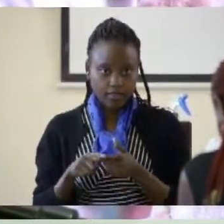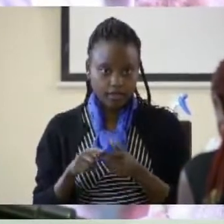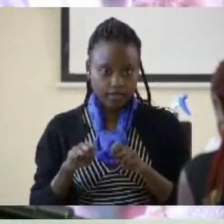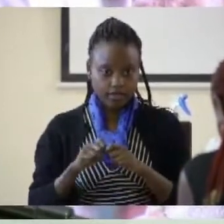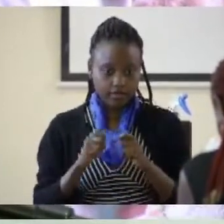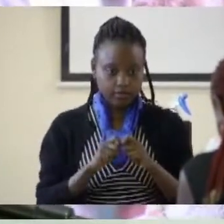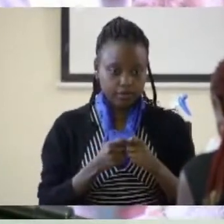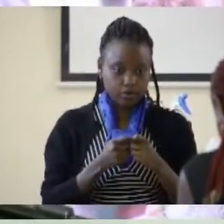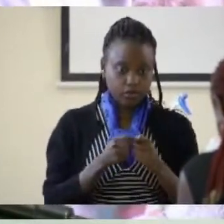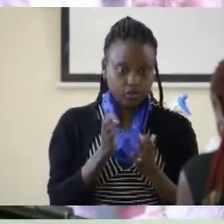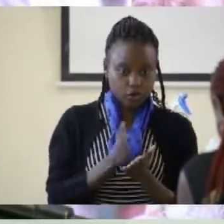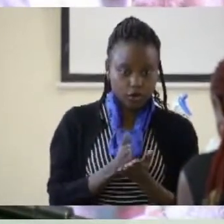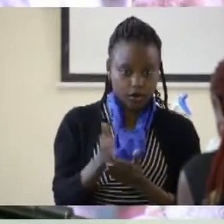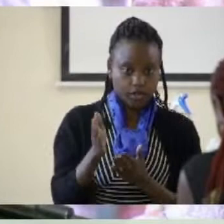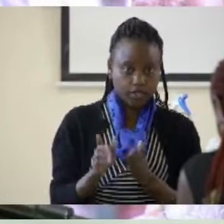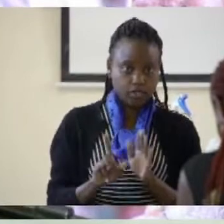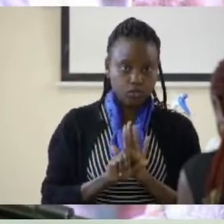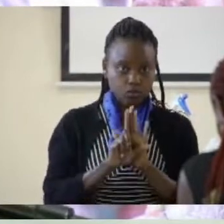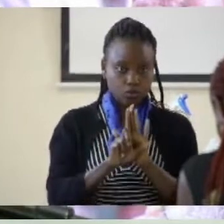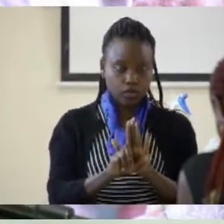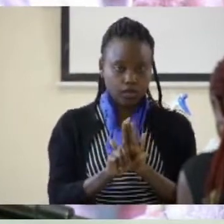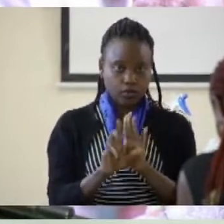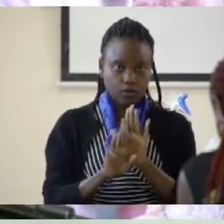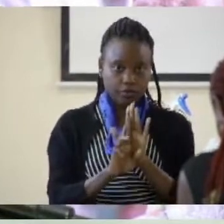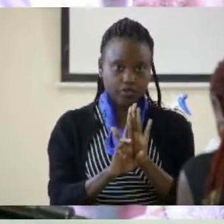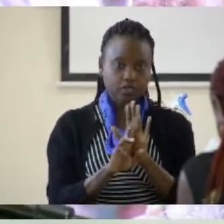your right to legal representation.